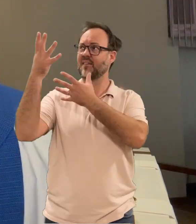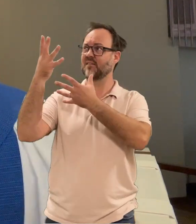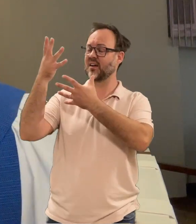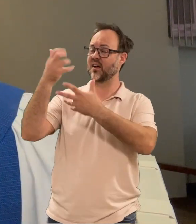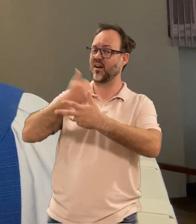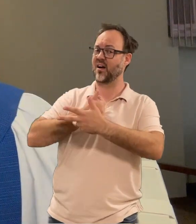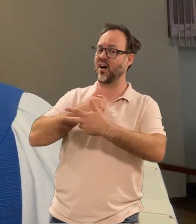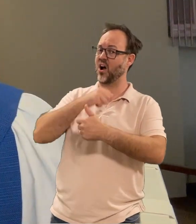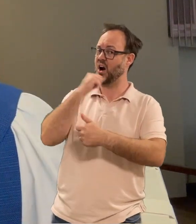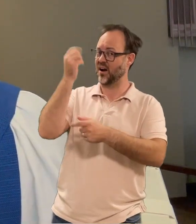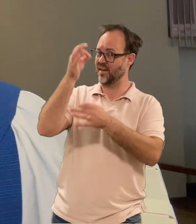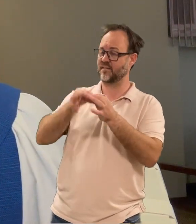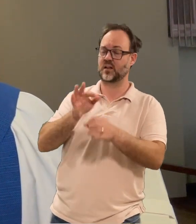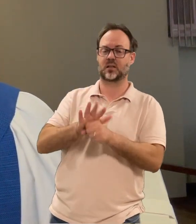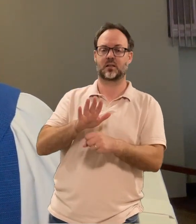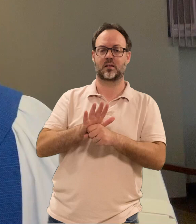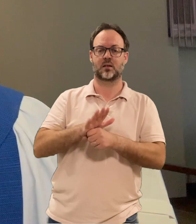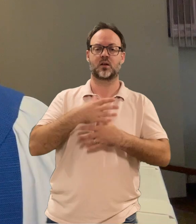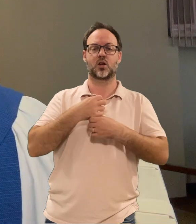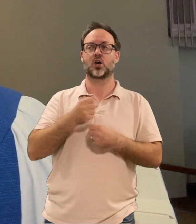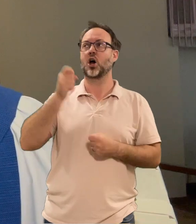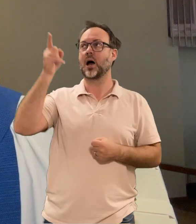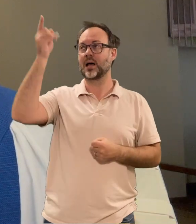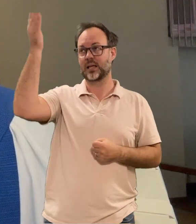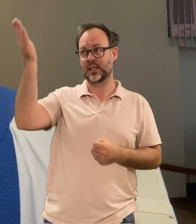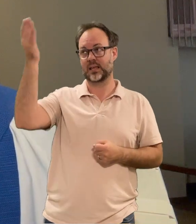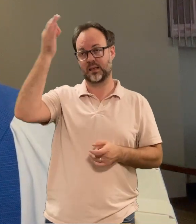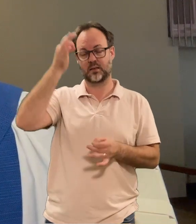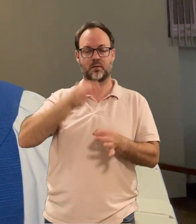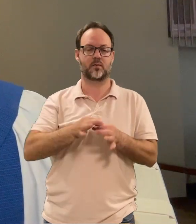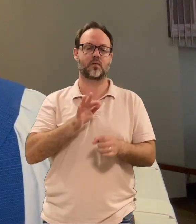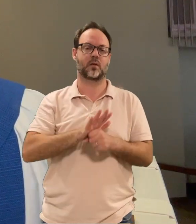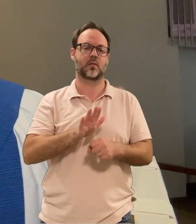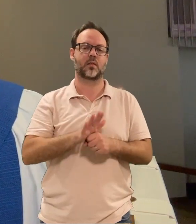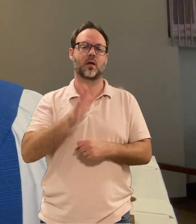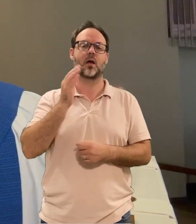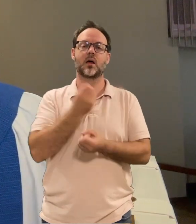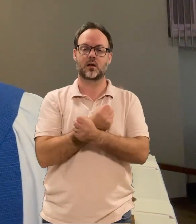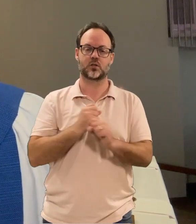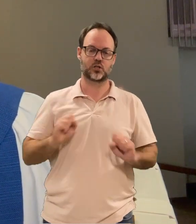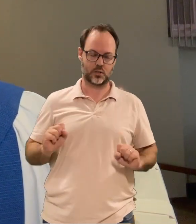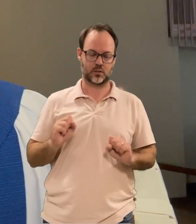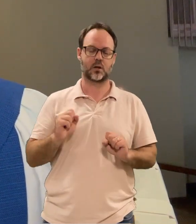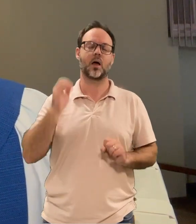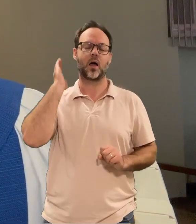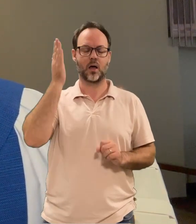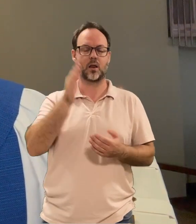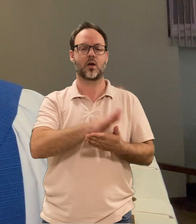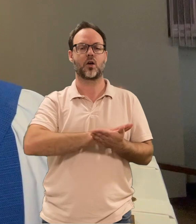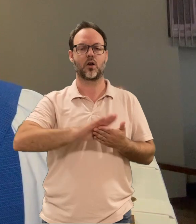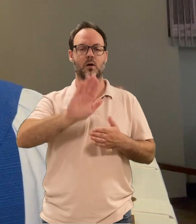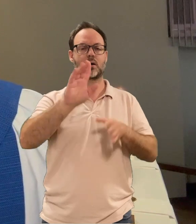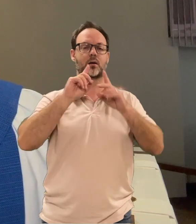to confess your unfaithfulness, and to trust that he is faithful and that he is